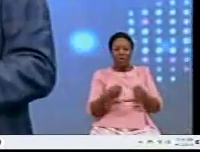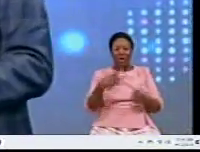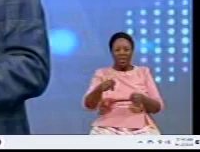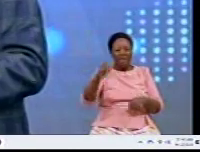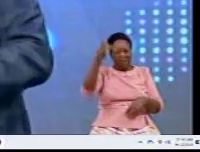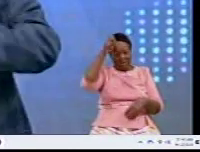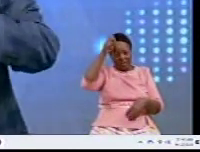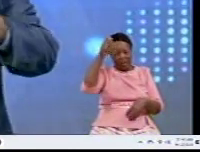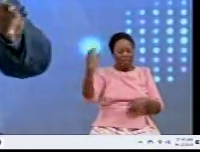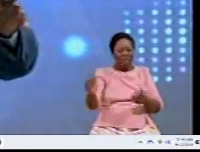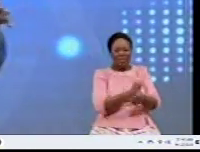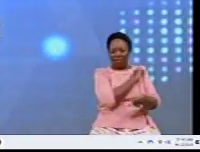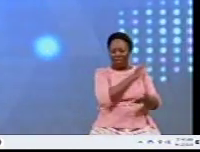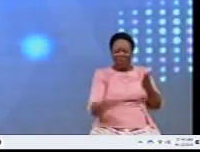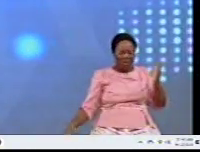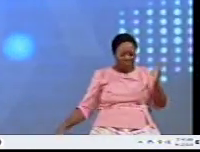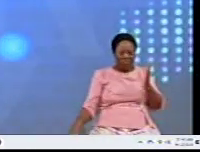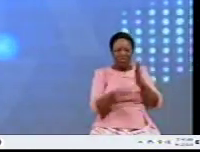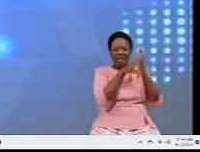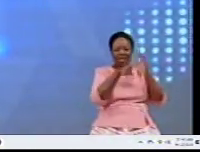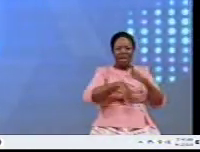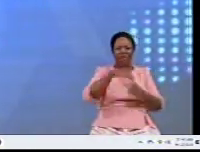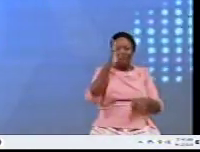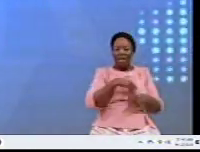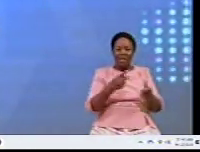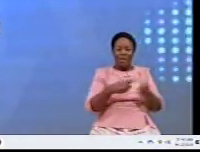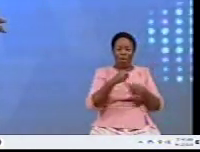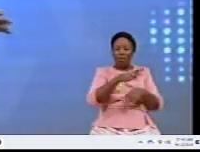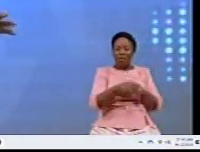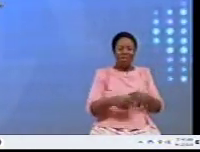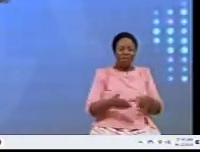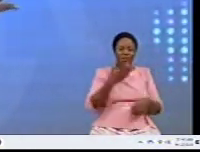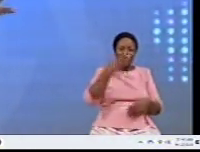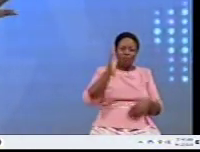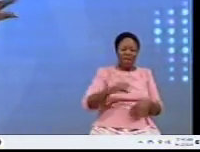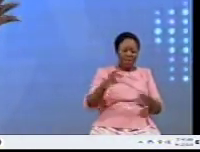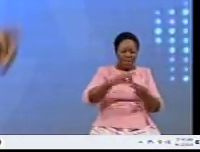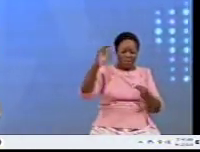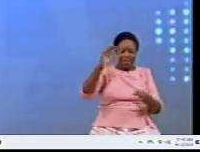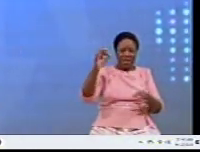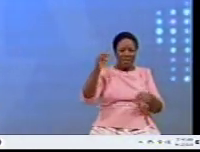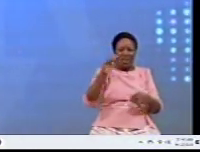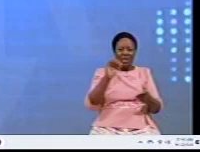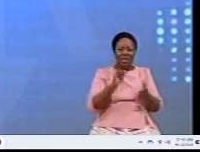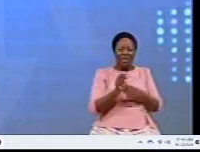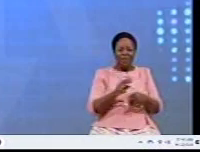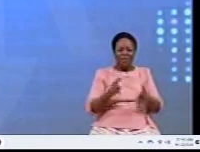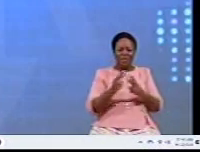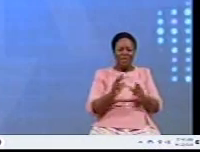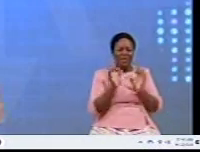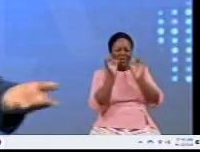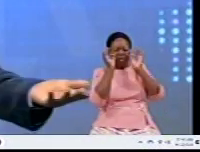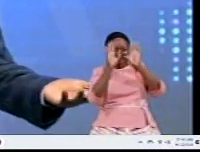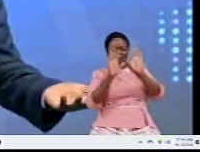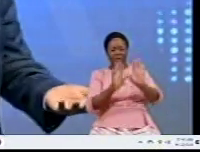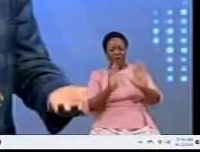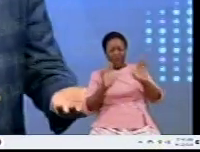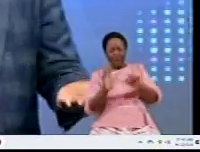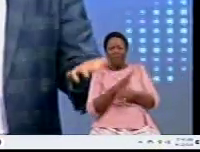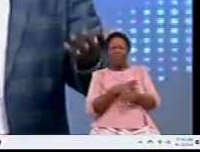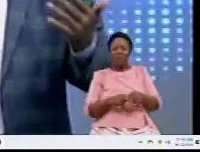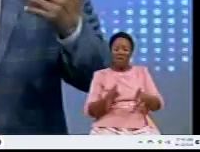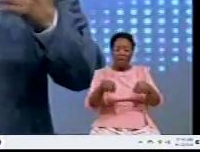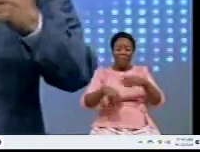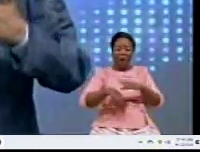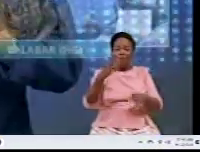were cast out, and the legions were so terrified, they got out of him,